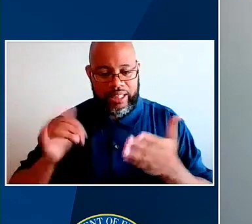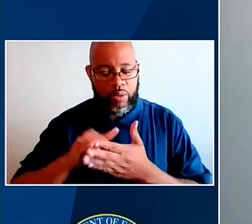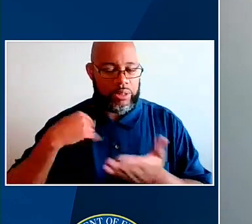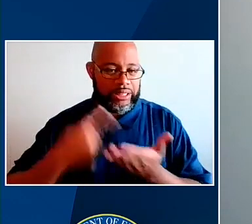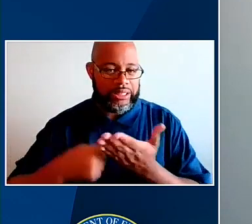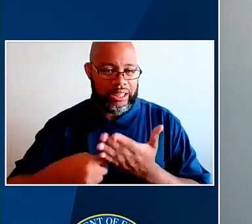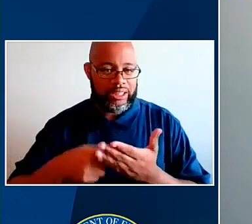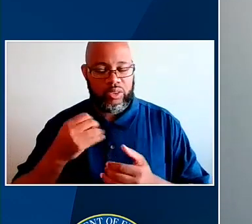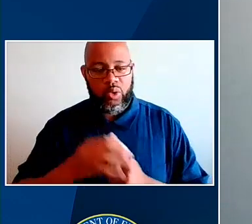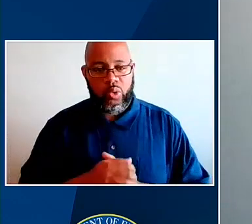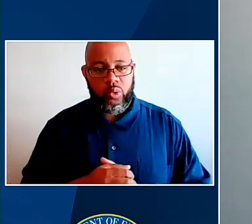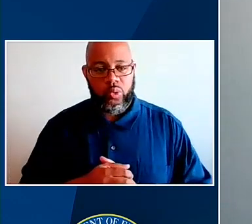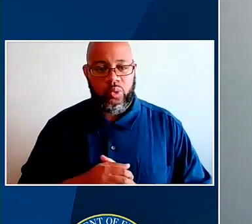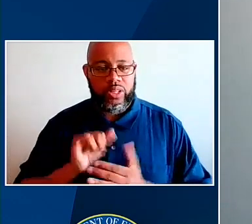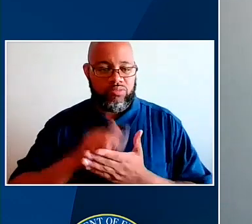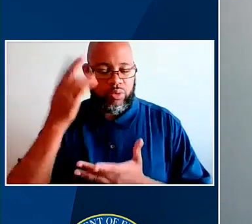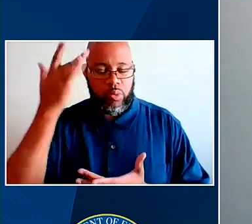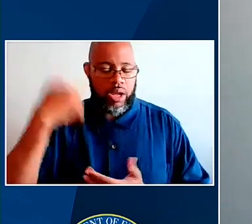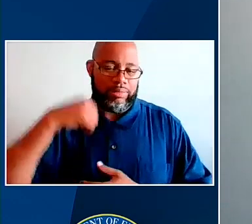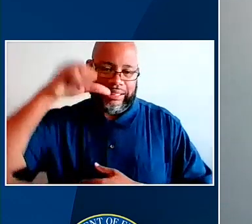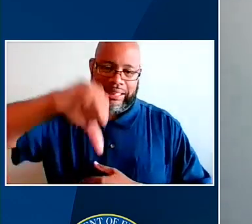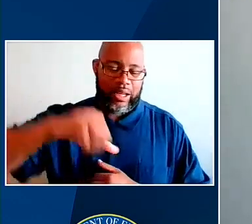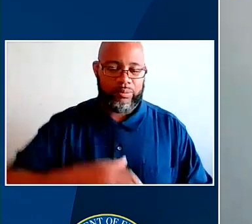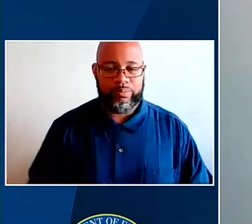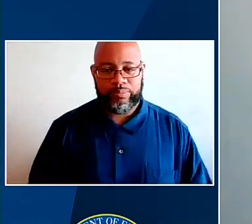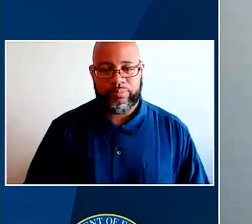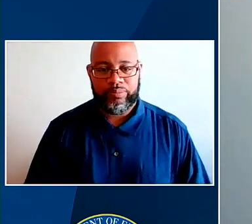So that's the reason for the down vote.